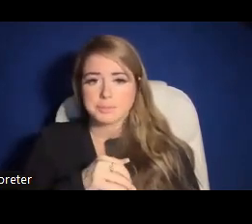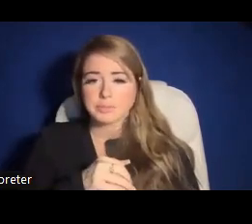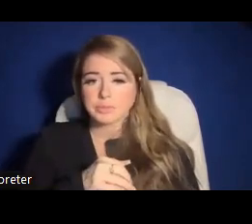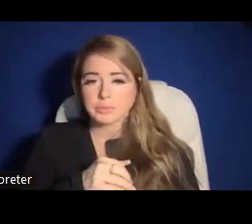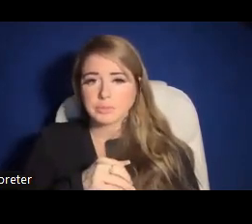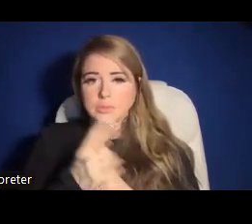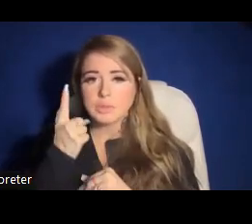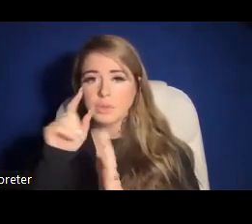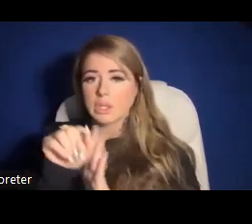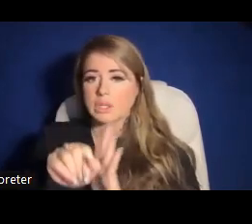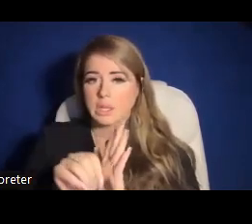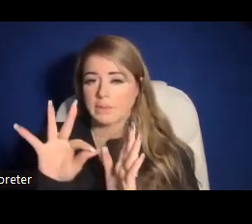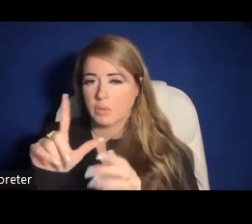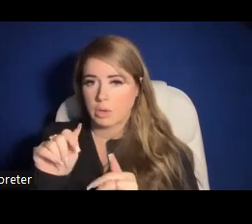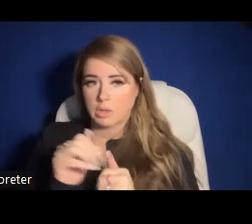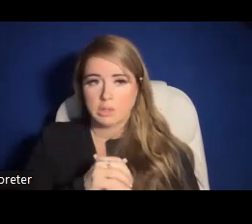state of Colorado?